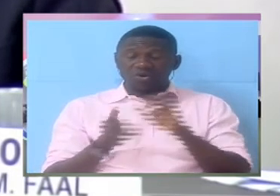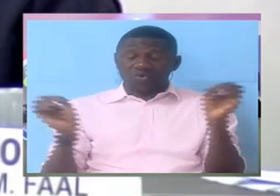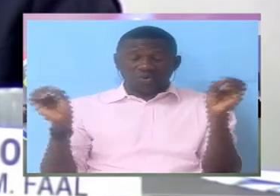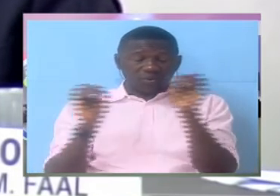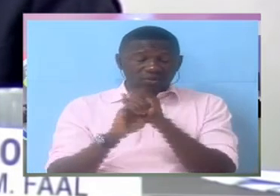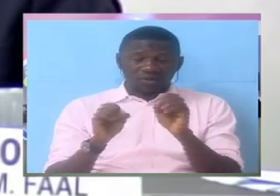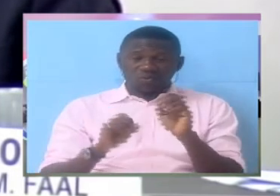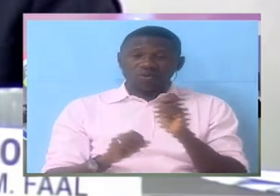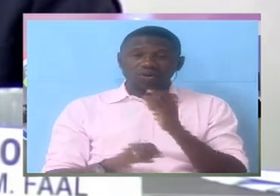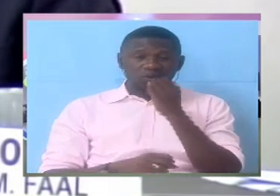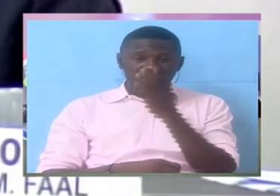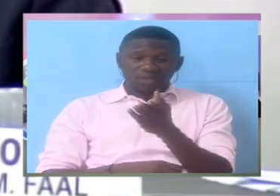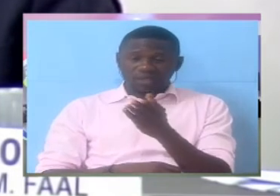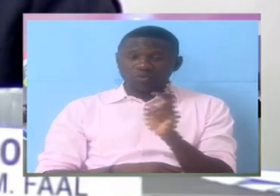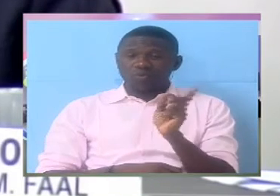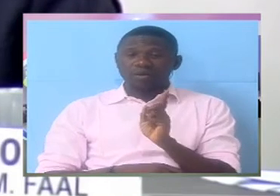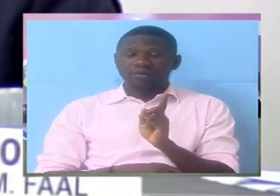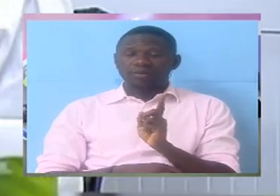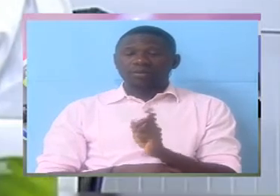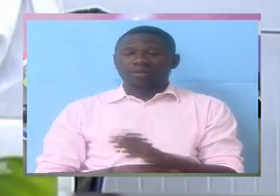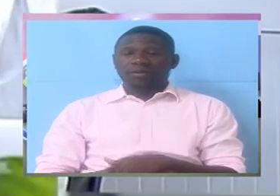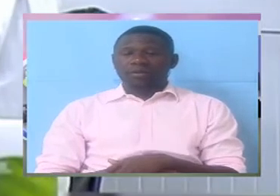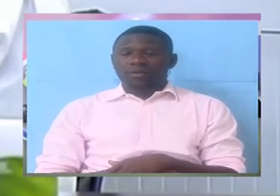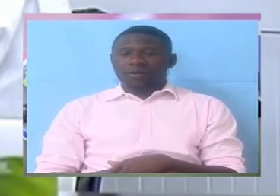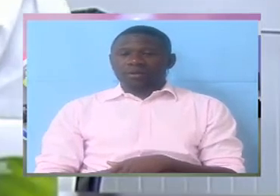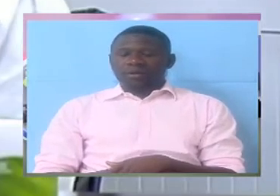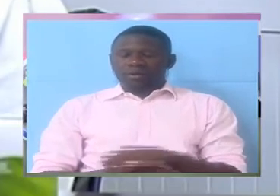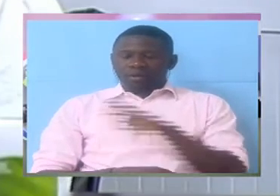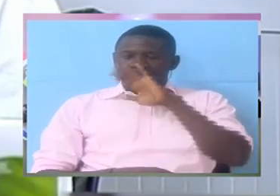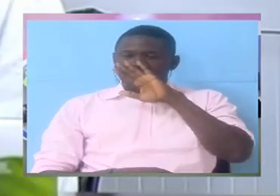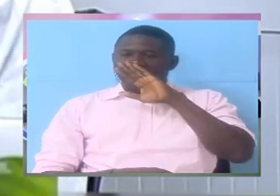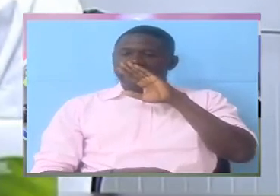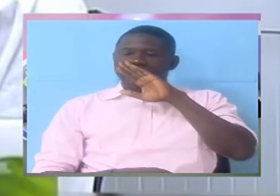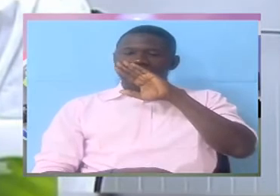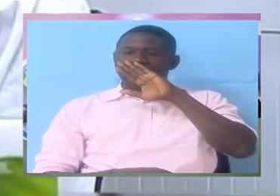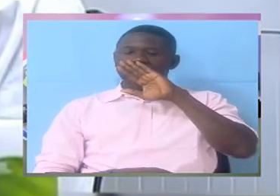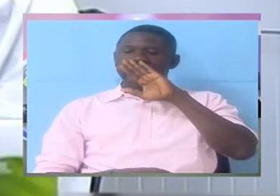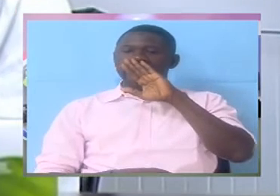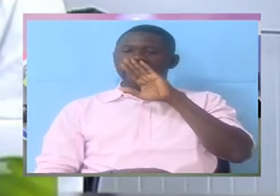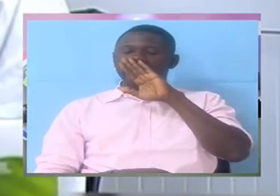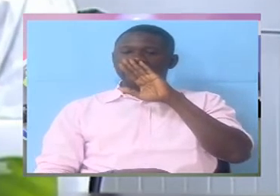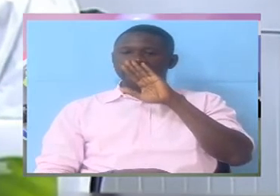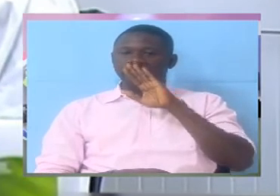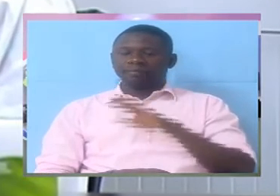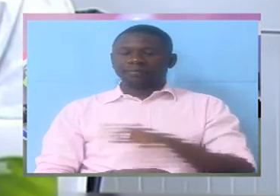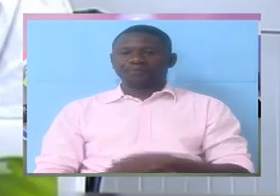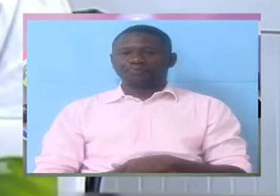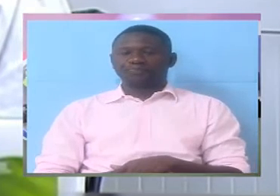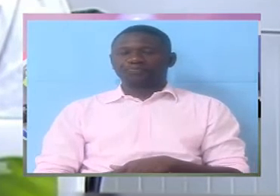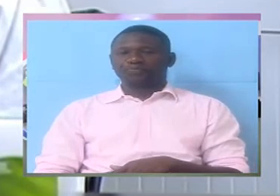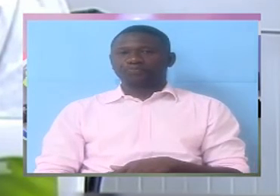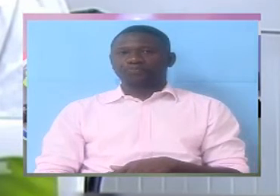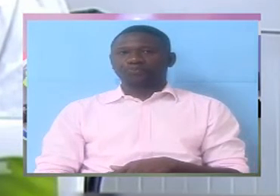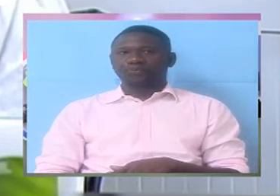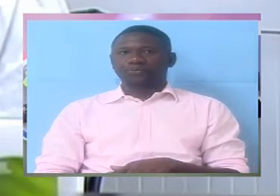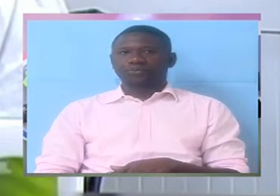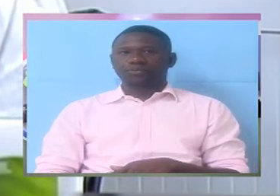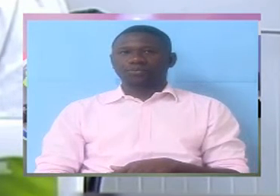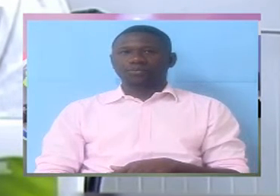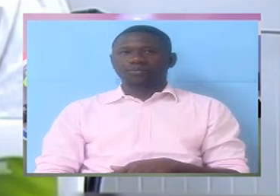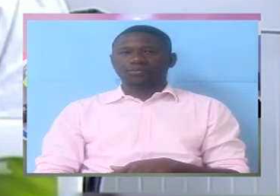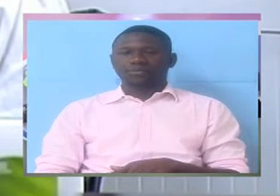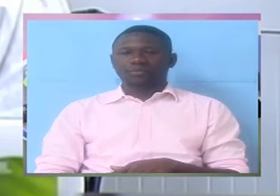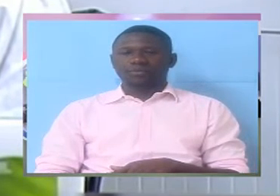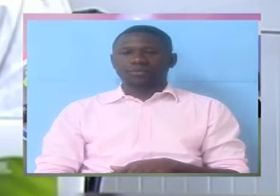fola ning aya tara ina rajan komison nyati no nya ya foko inana me muna fa nyi masin wala kamul e masala. That will be to my